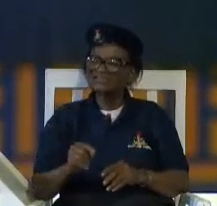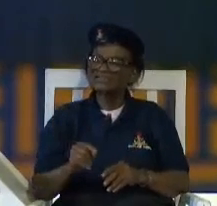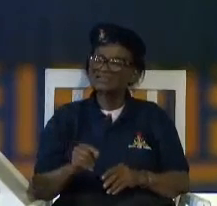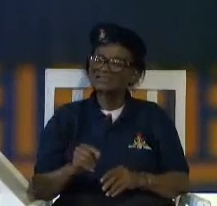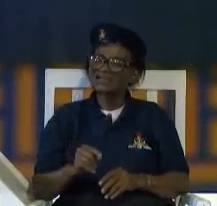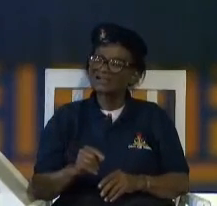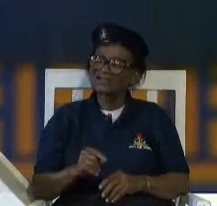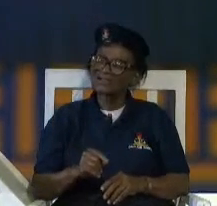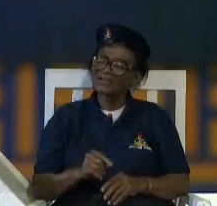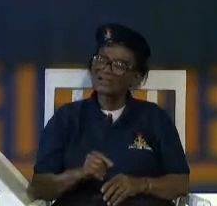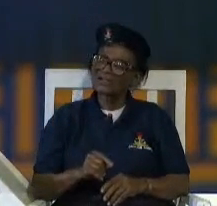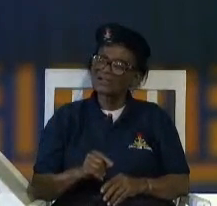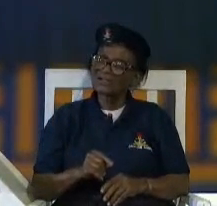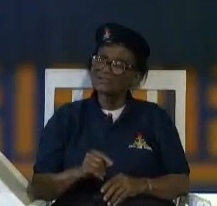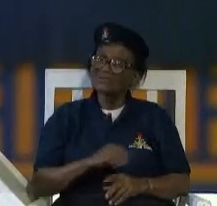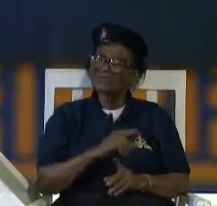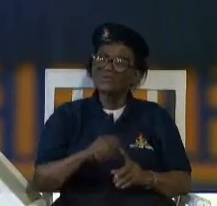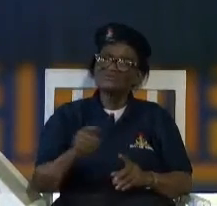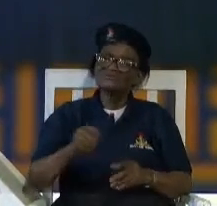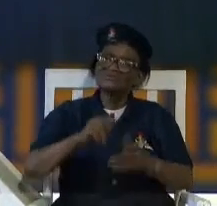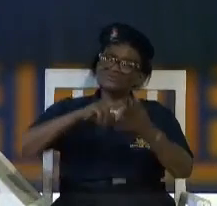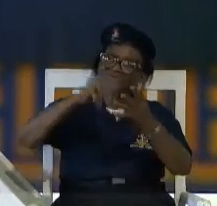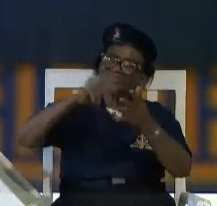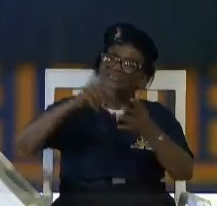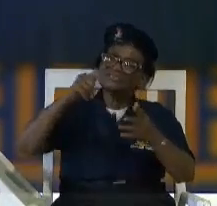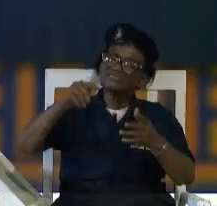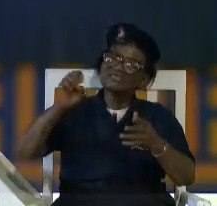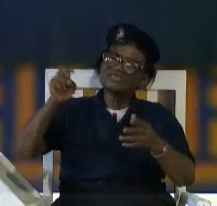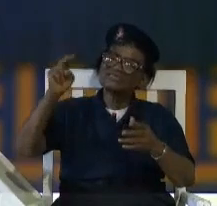When you read Genesis chapter 9,